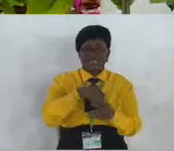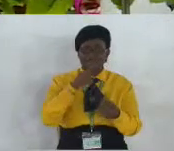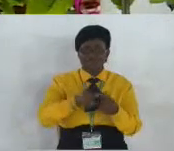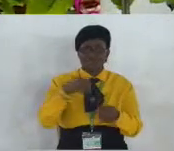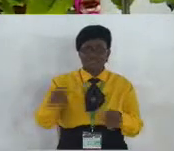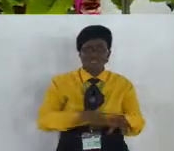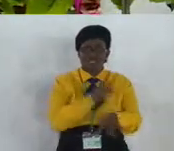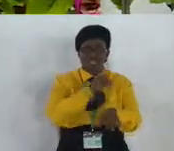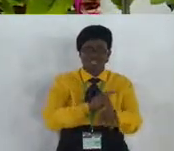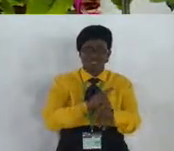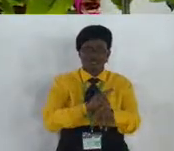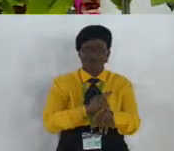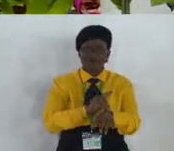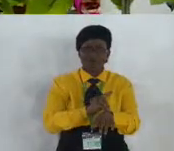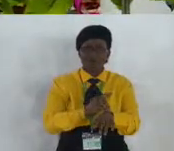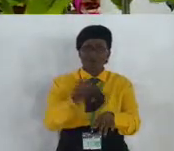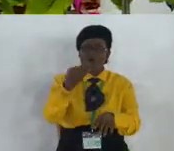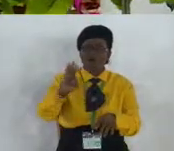of God.